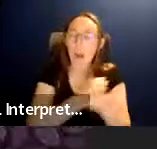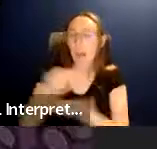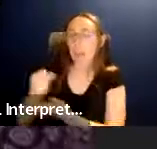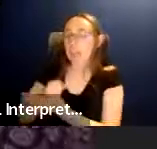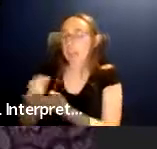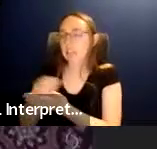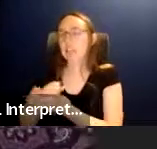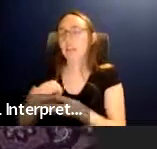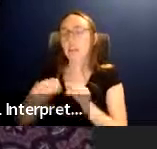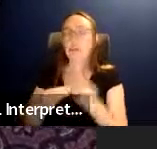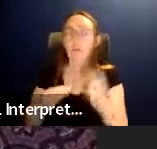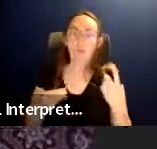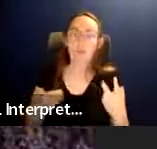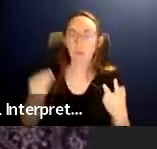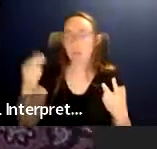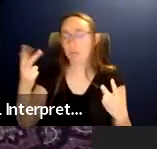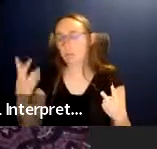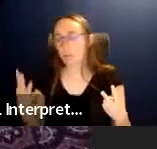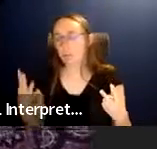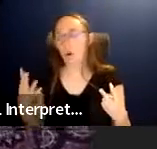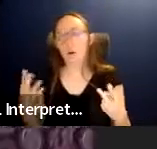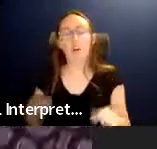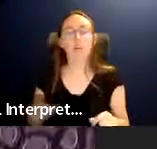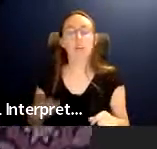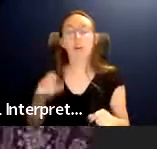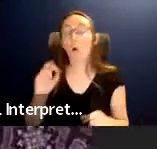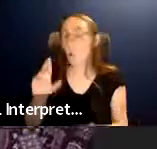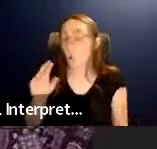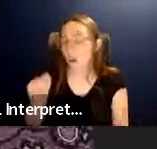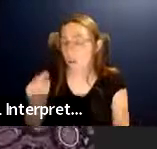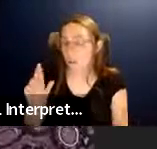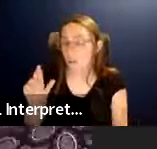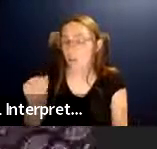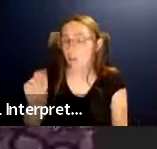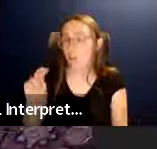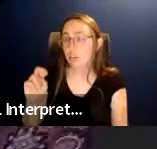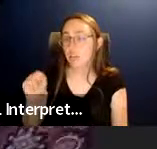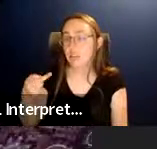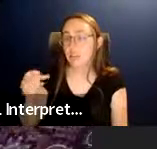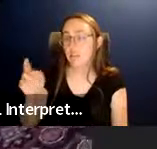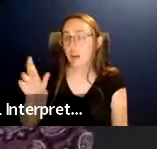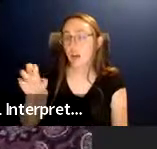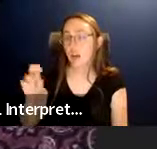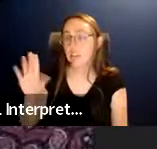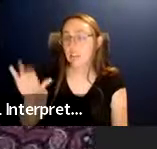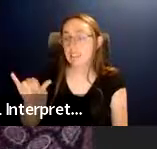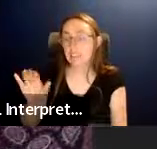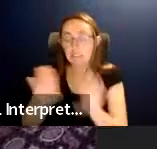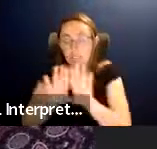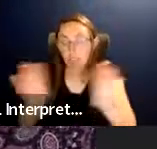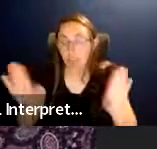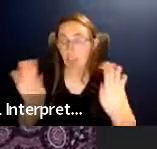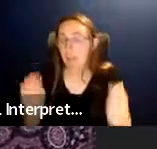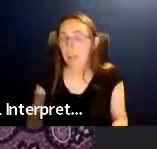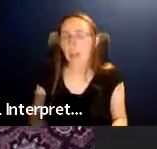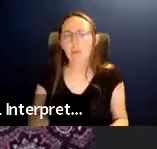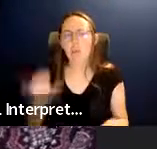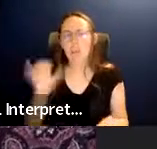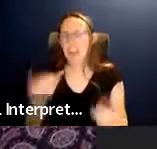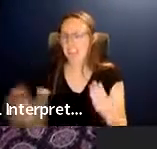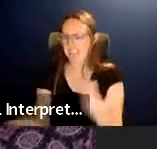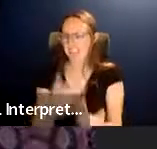And then, or transparency film, I'll put that in the folder. But that's how easy it is to make a very fast communication